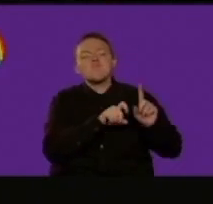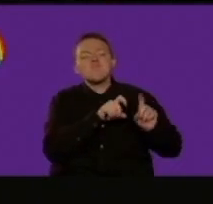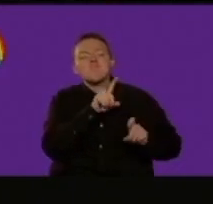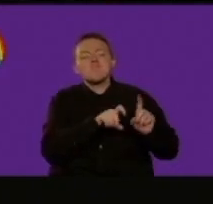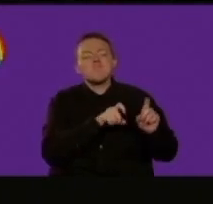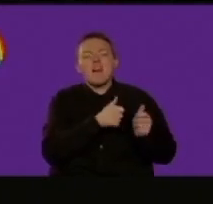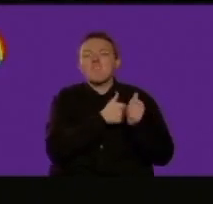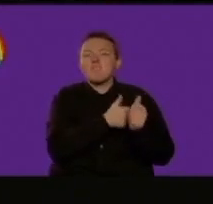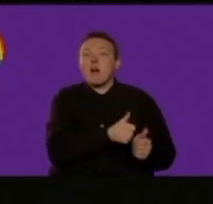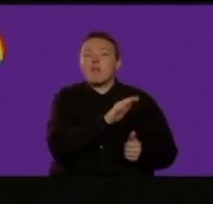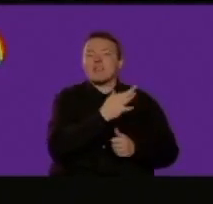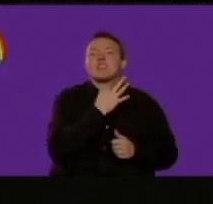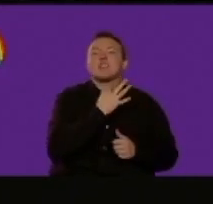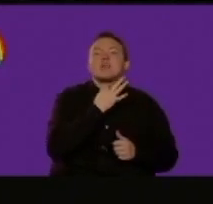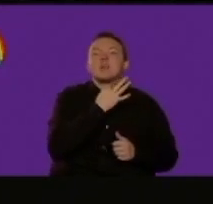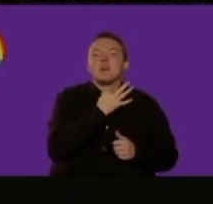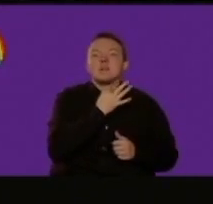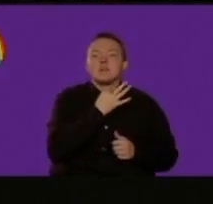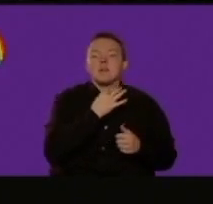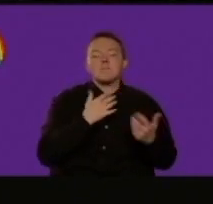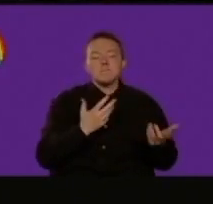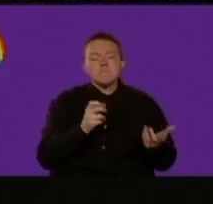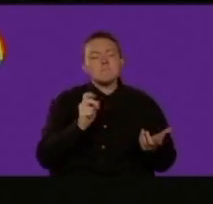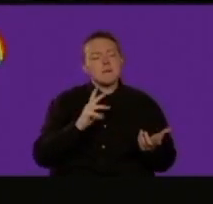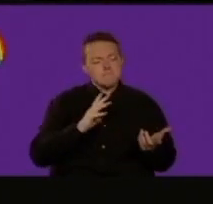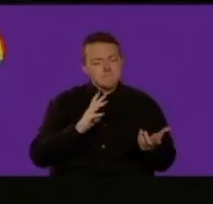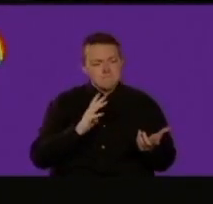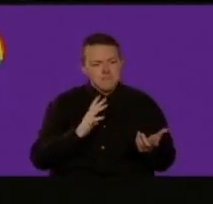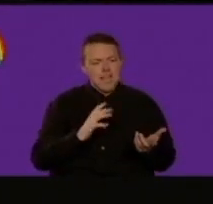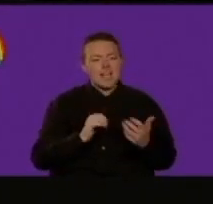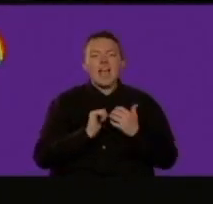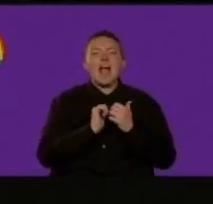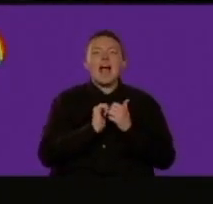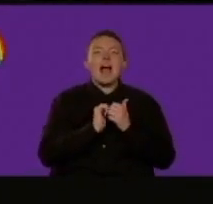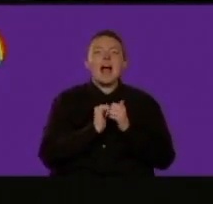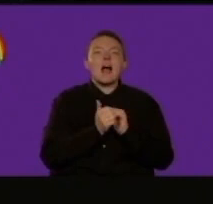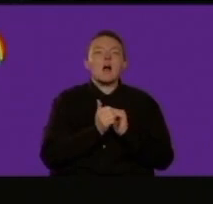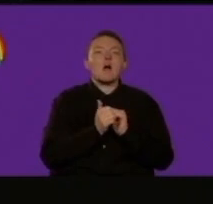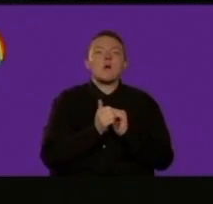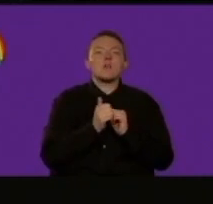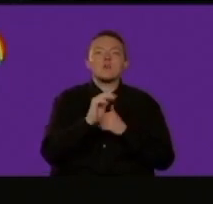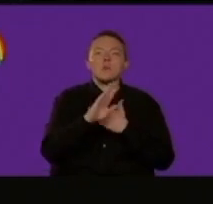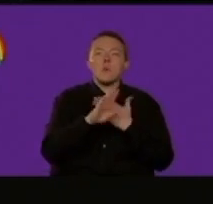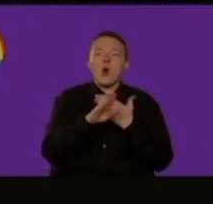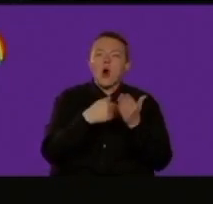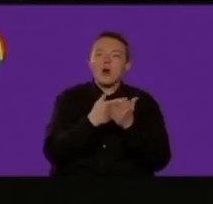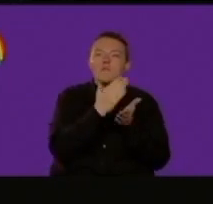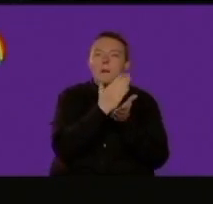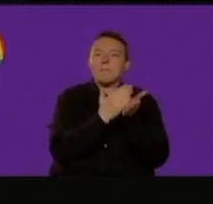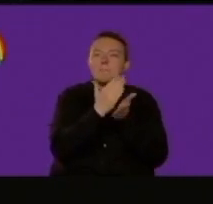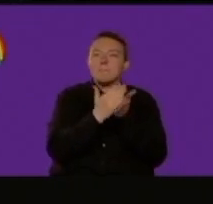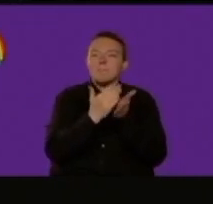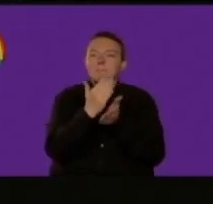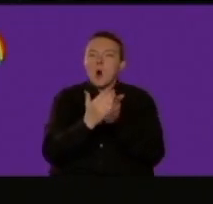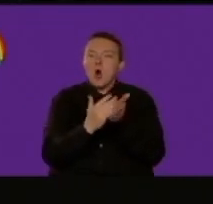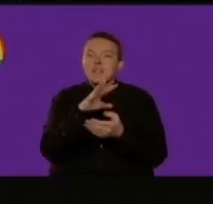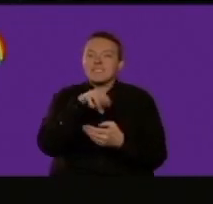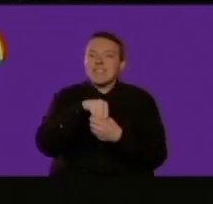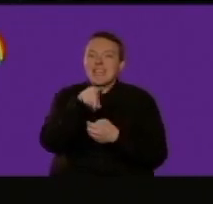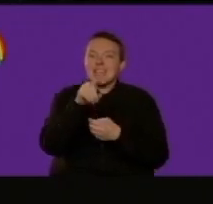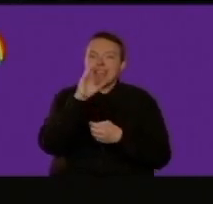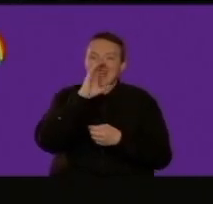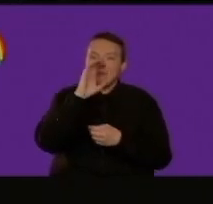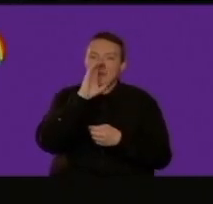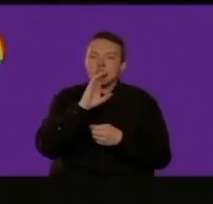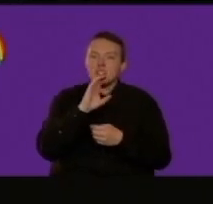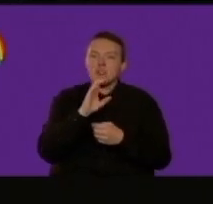There's a student, Andy, who says that they're very intelligent, but they